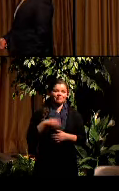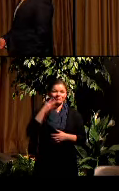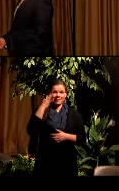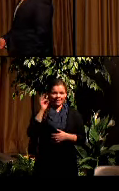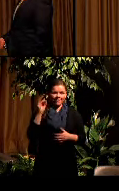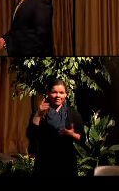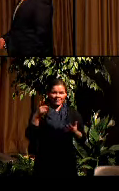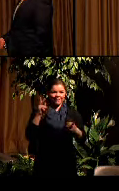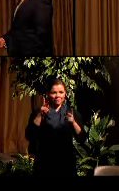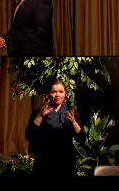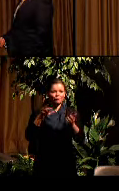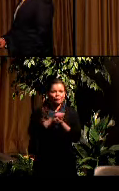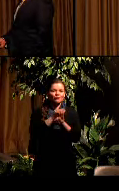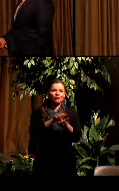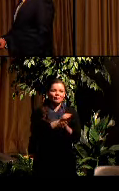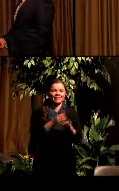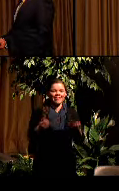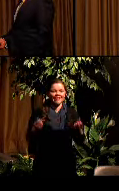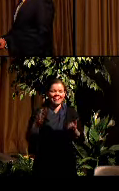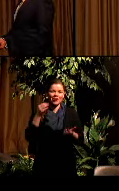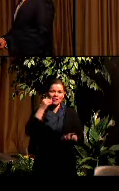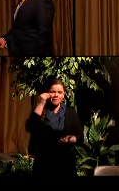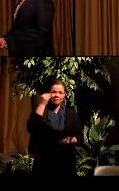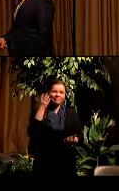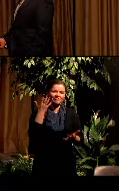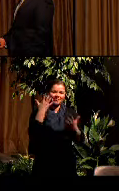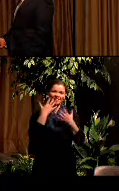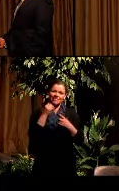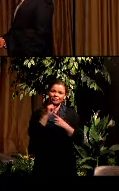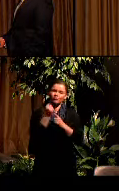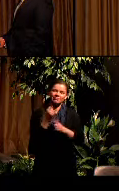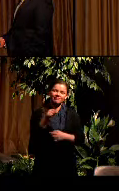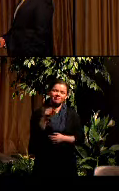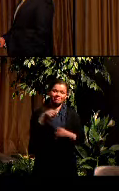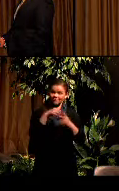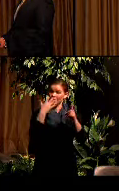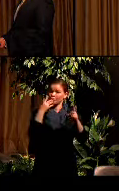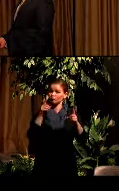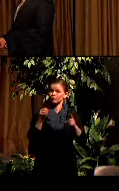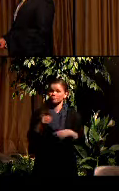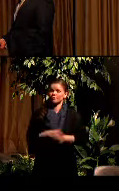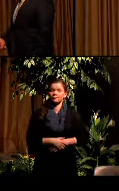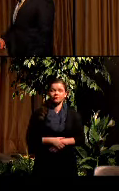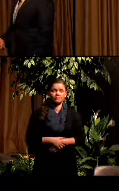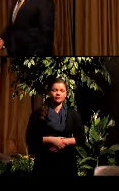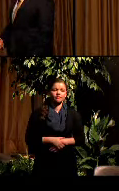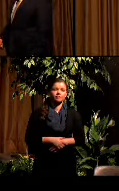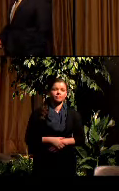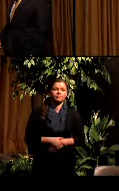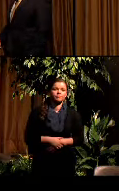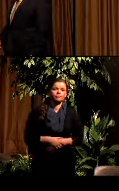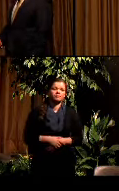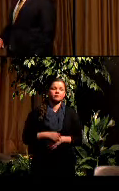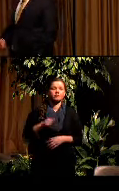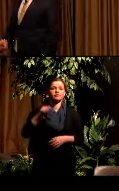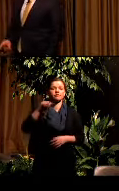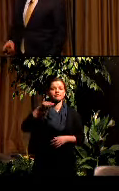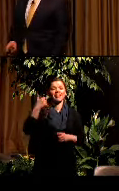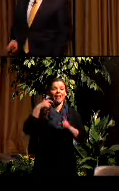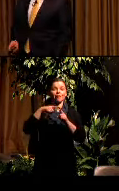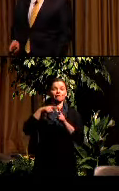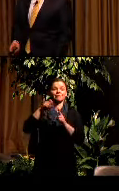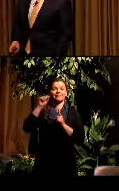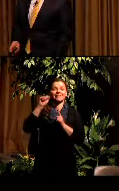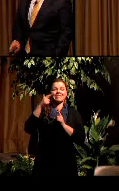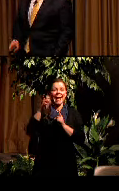And it's a very sad situation. The greater sage grouse, which also occupies areas just a little bit further to the north, is a species that's being